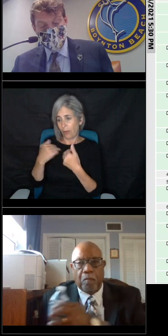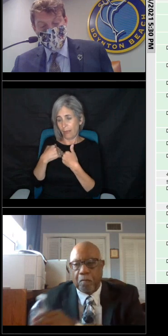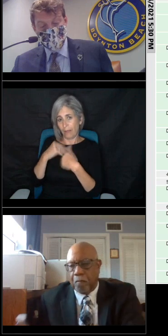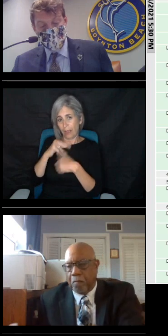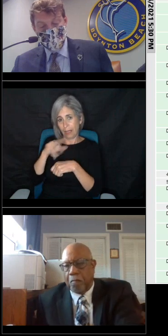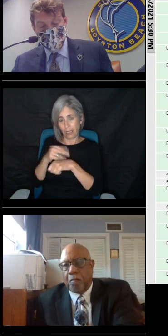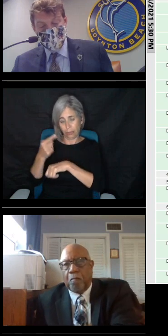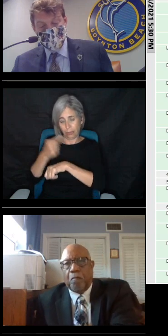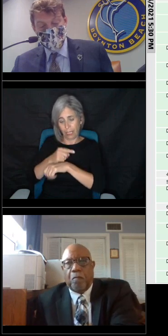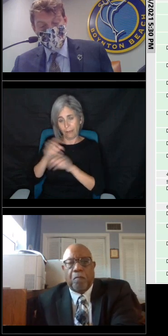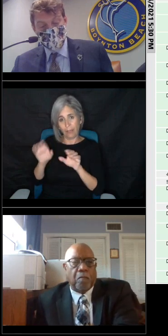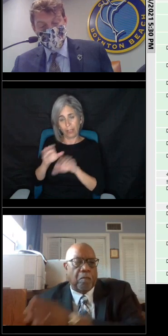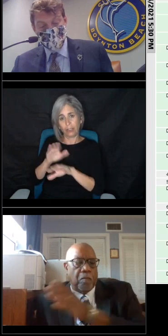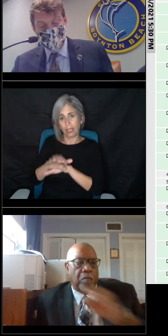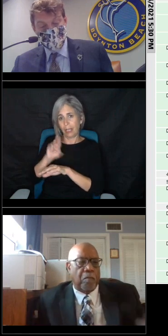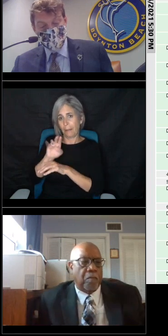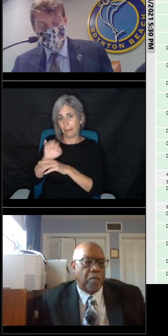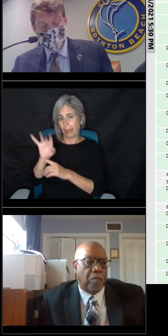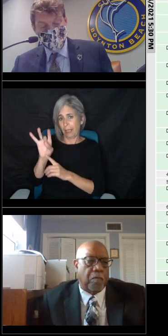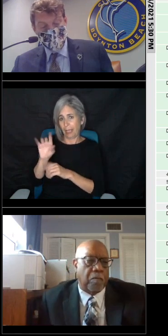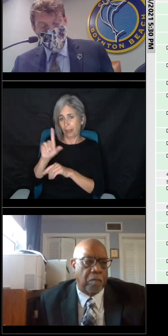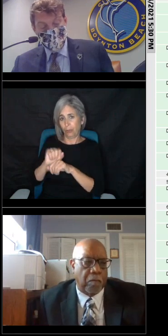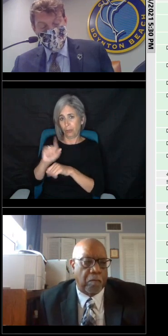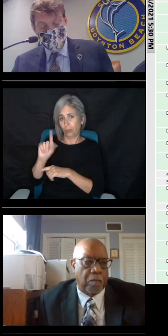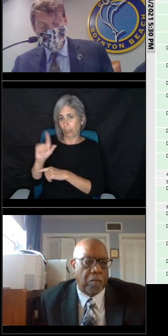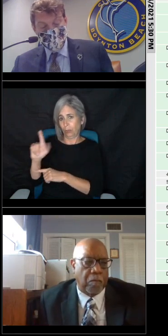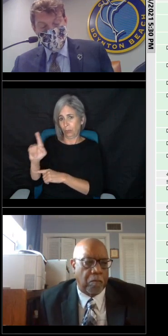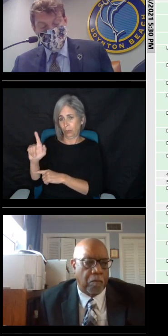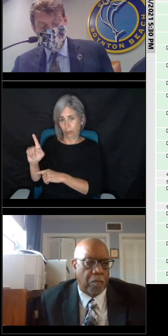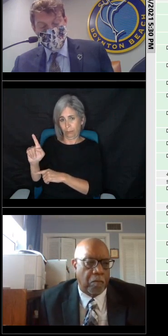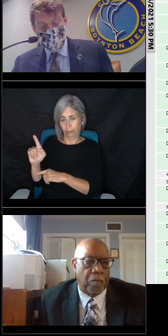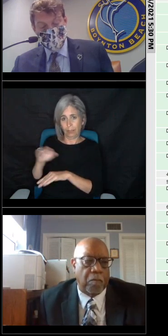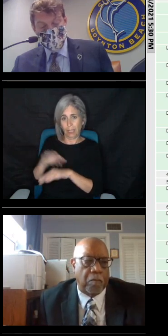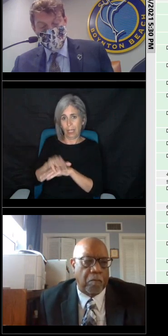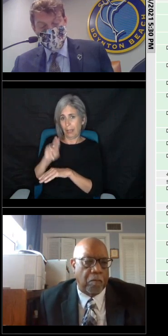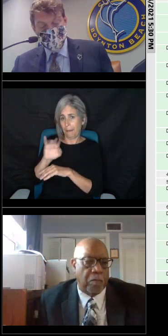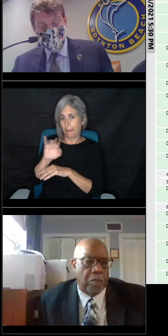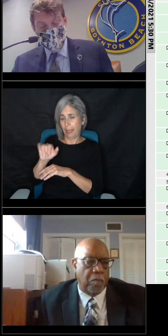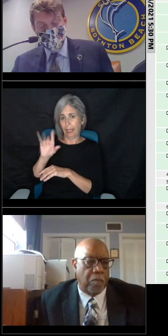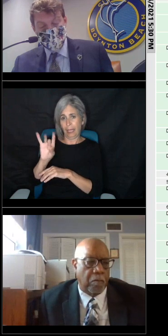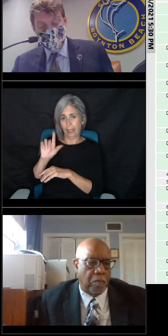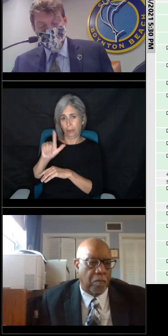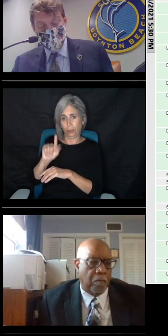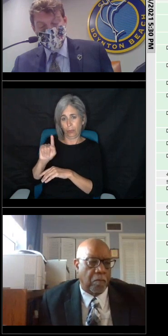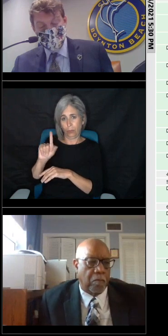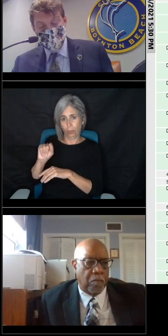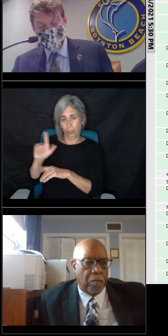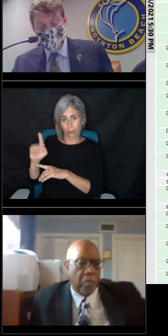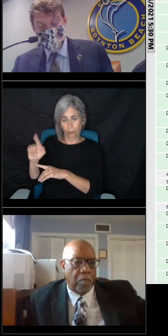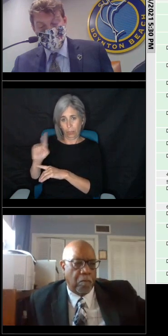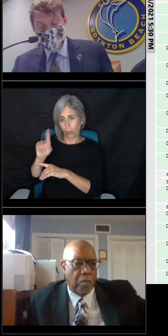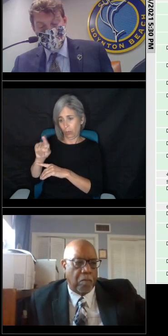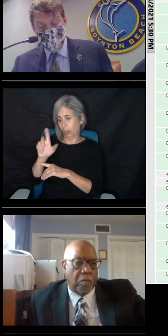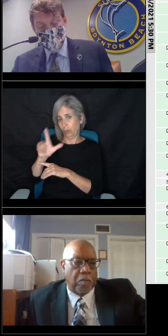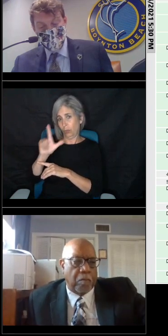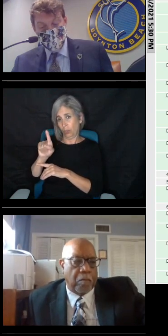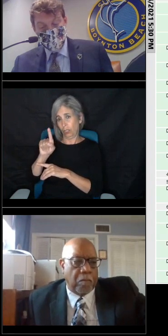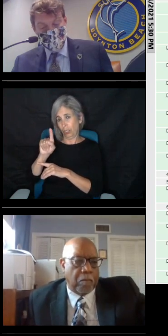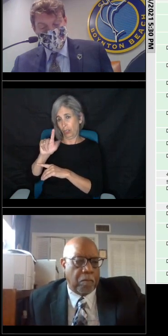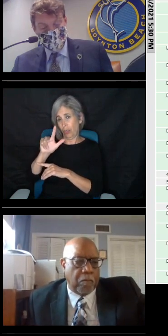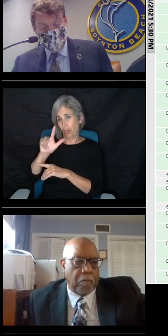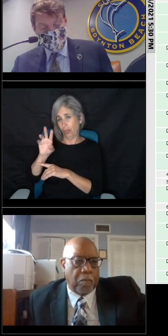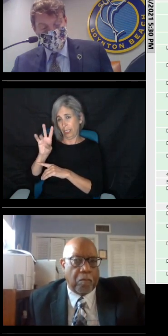National Day of Action on May 8th, 2021. And whereas on May 8, 2021, there will be 137